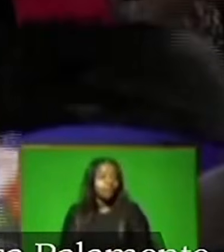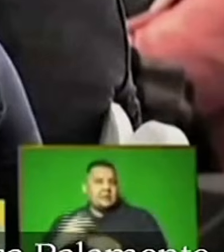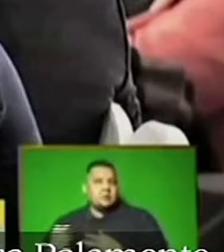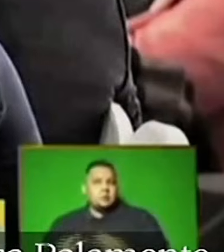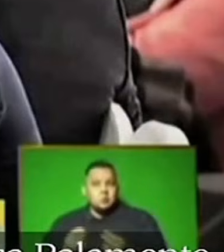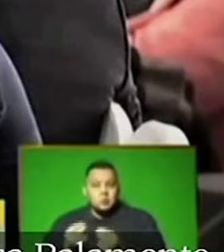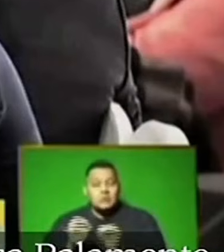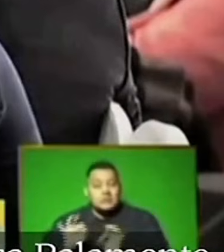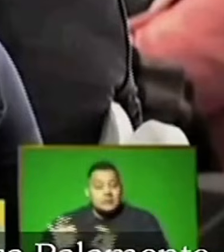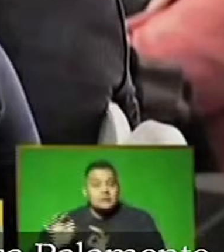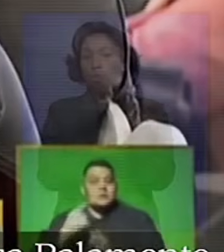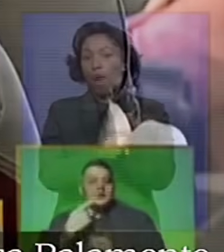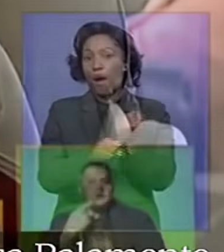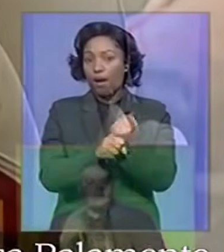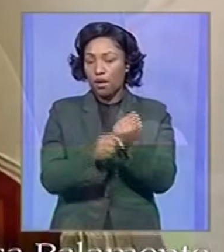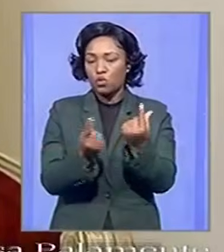diketso.